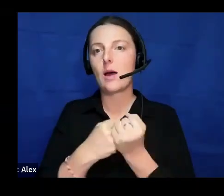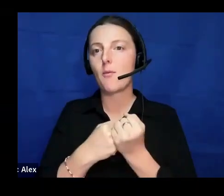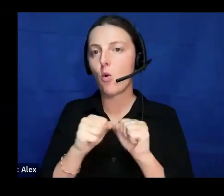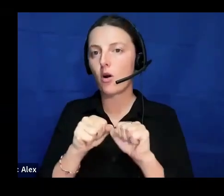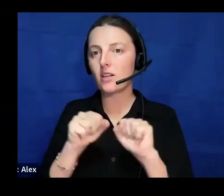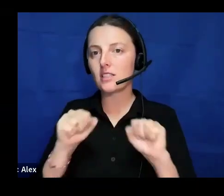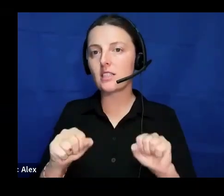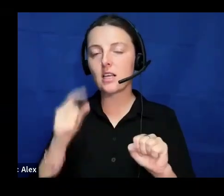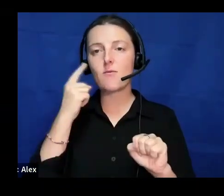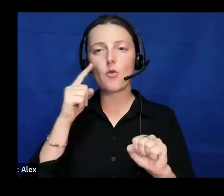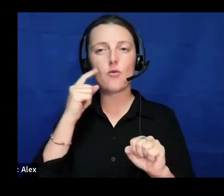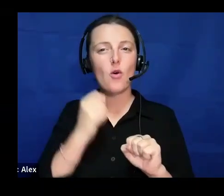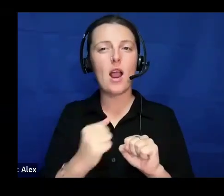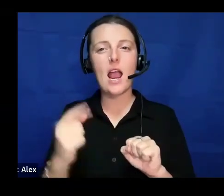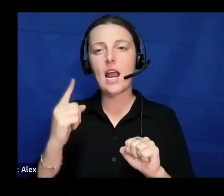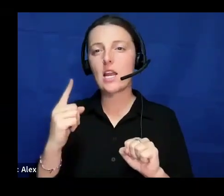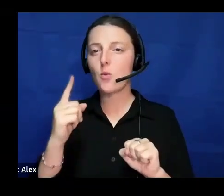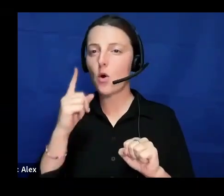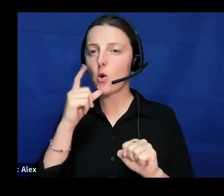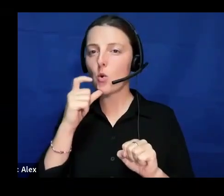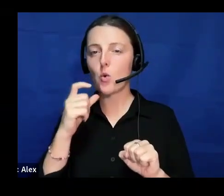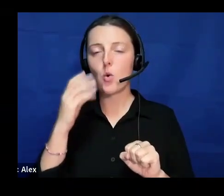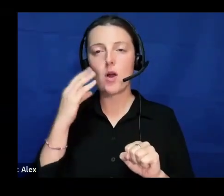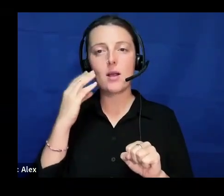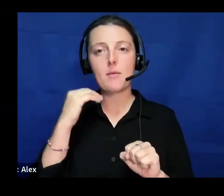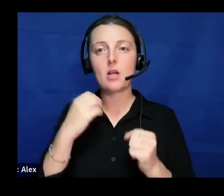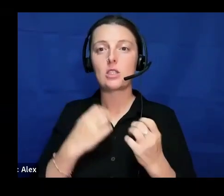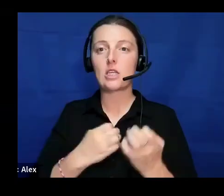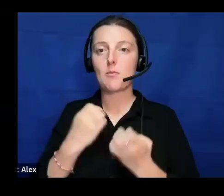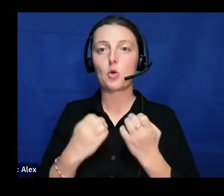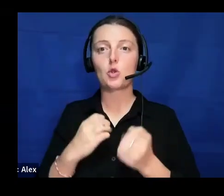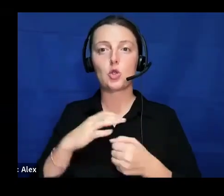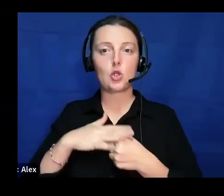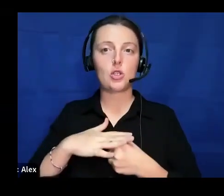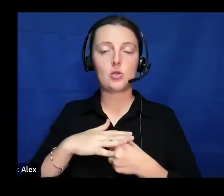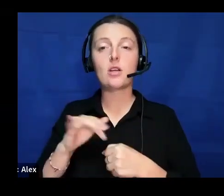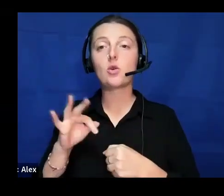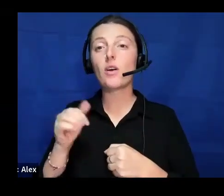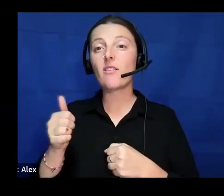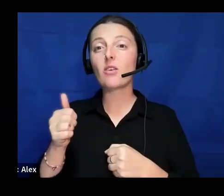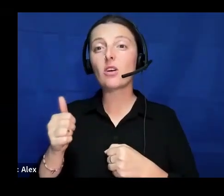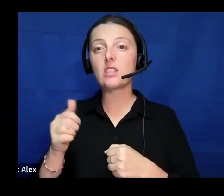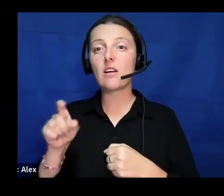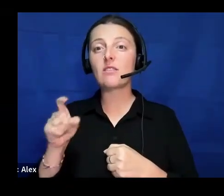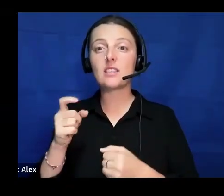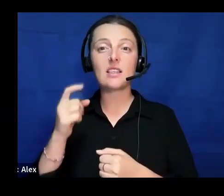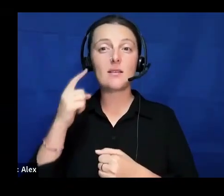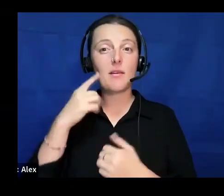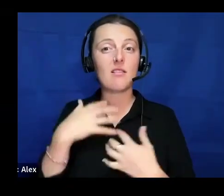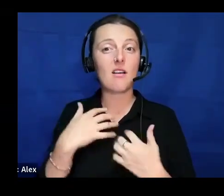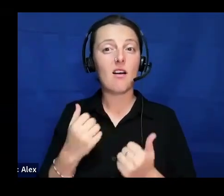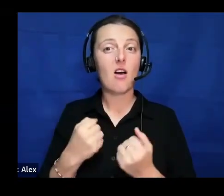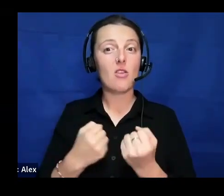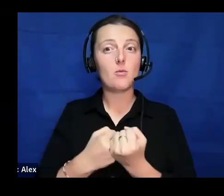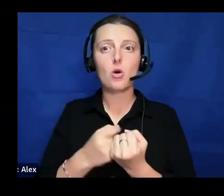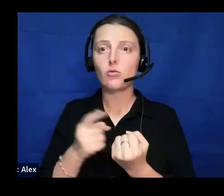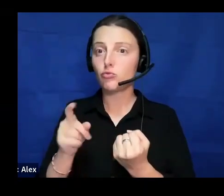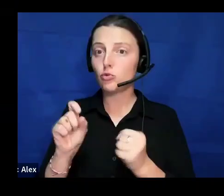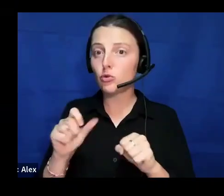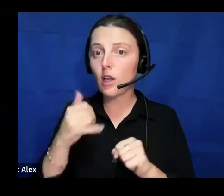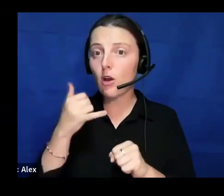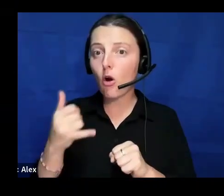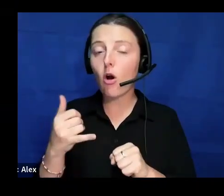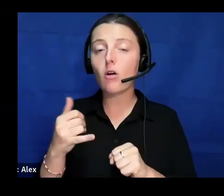for anyone in emotional distress. So if you yourself need mental health support, you can call, but also if you're the